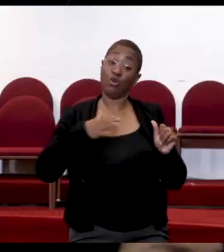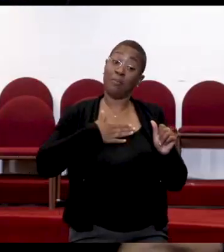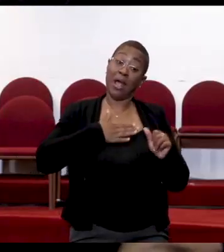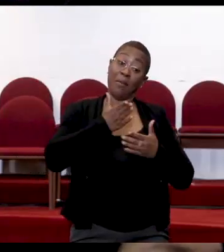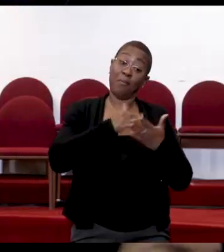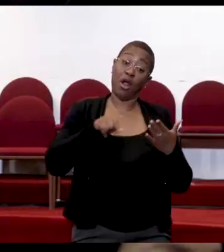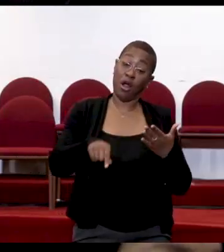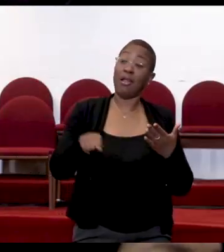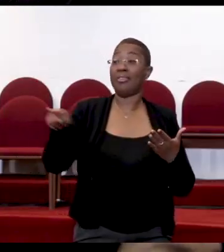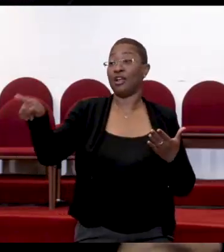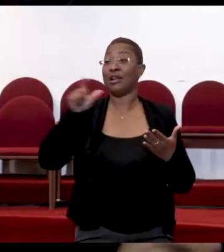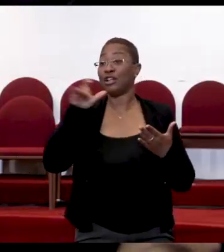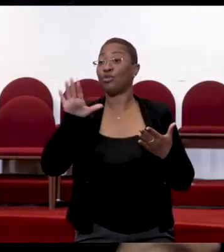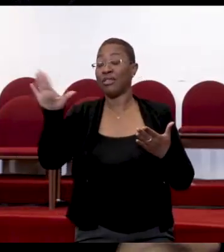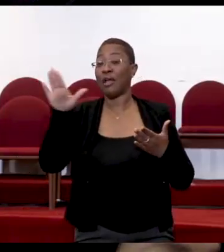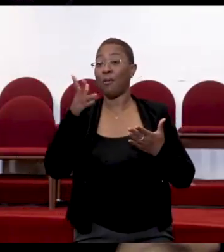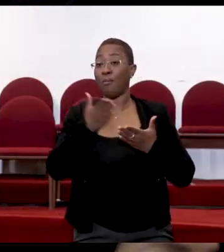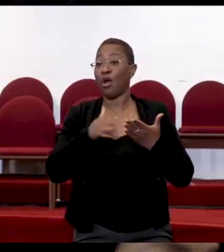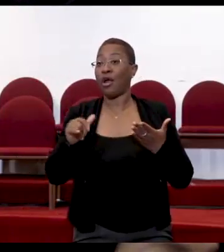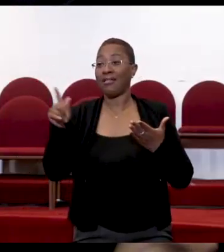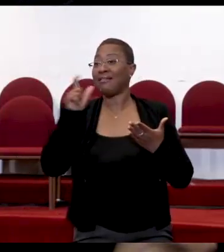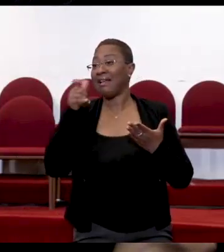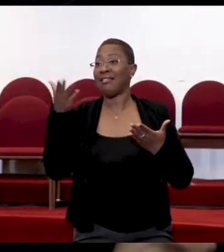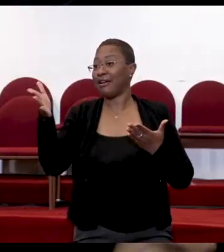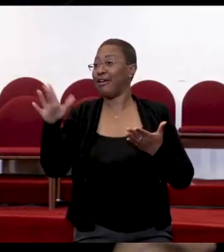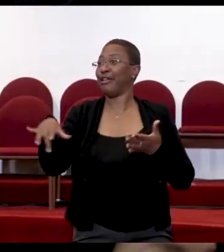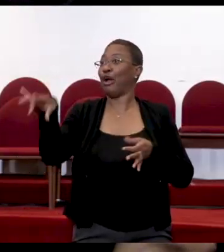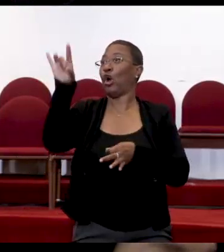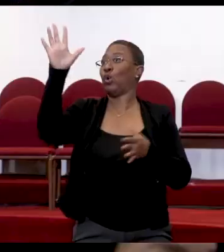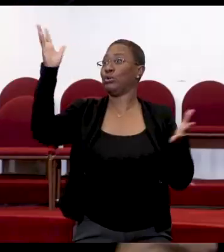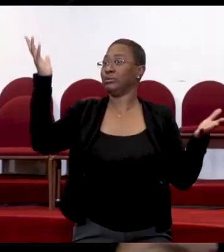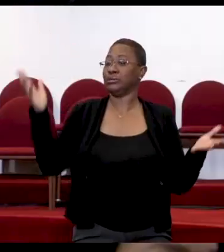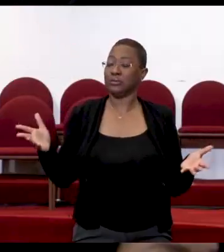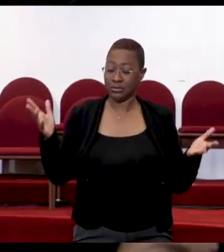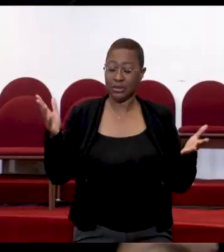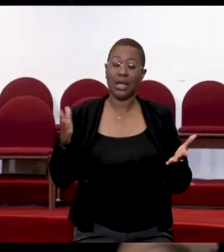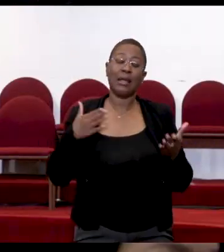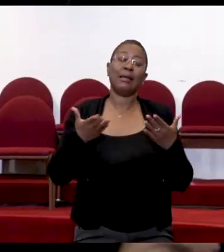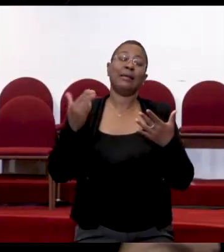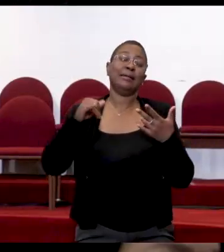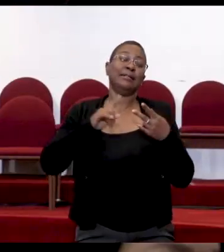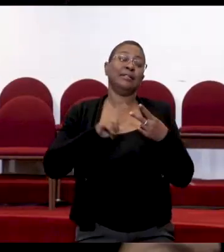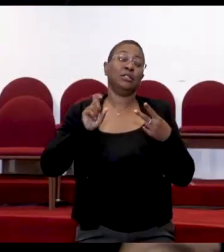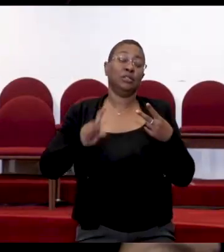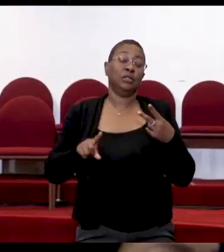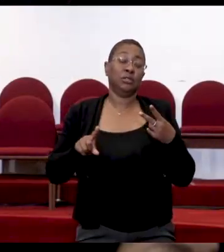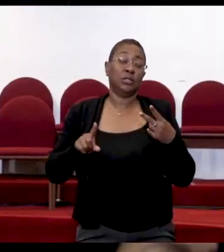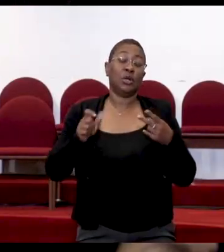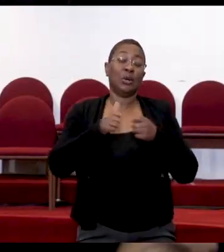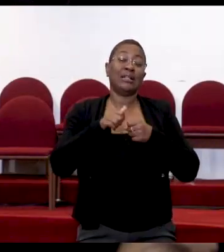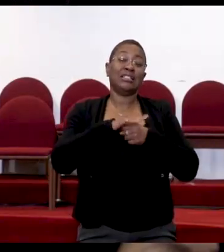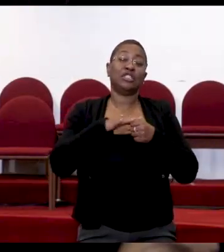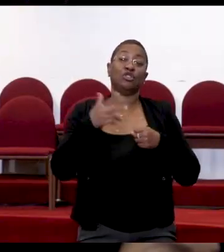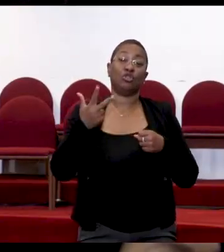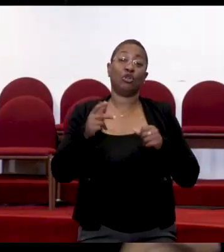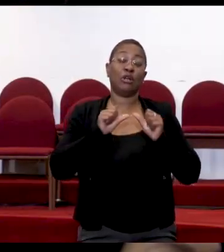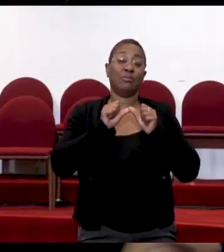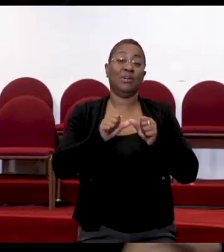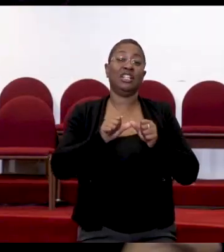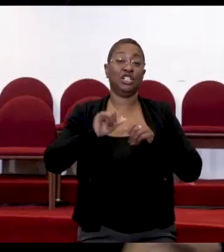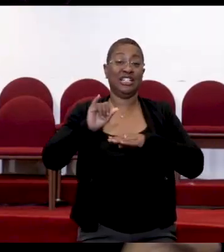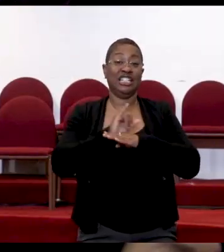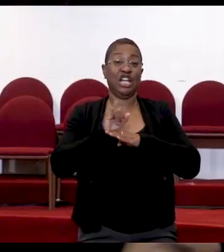They're not doing their part because they're not there. They're ghosts, okay? Right. The next question is, would District 3 remain